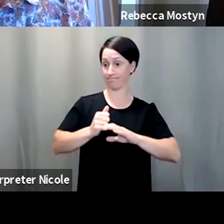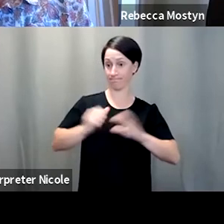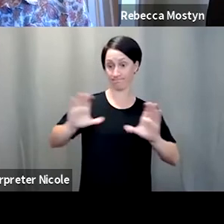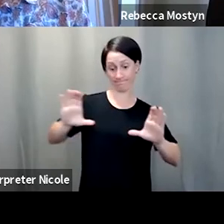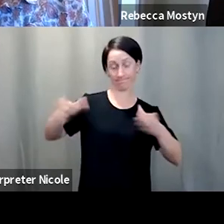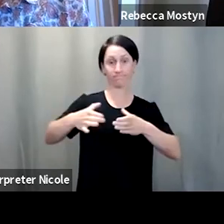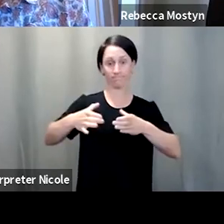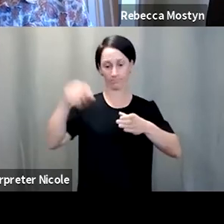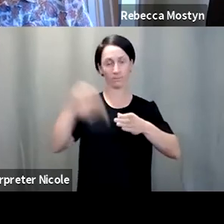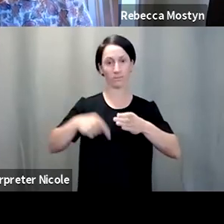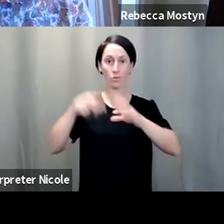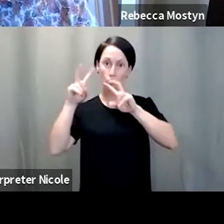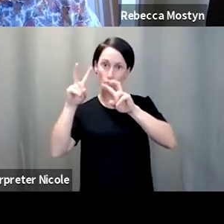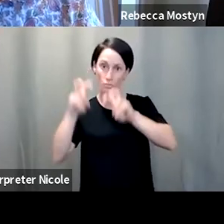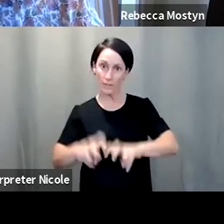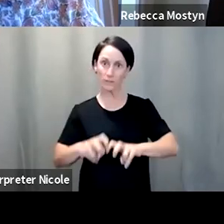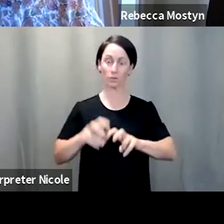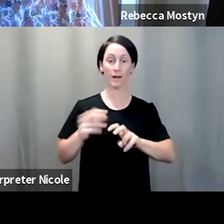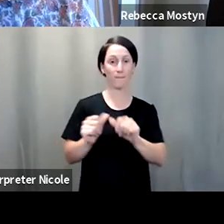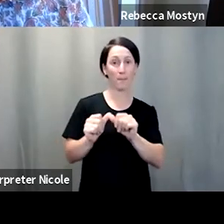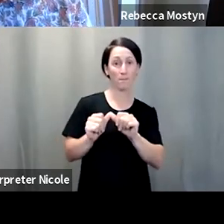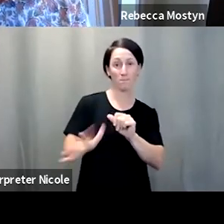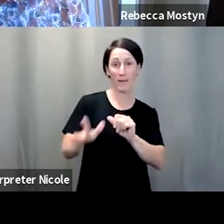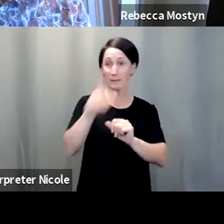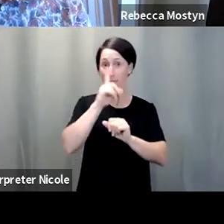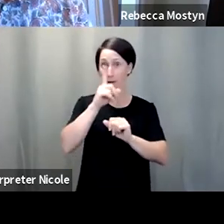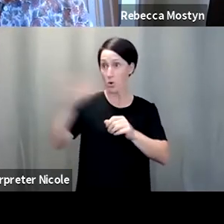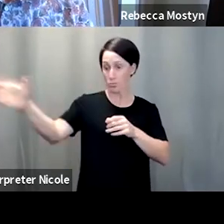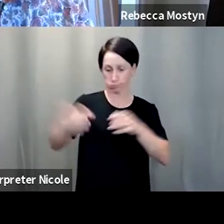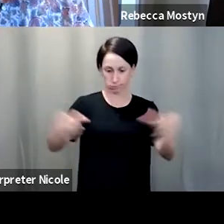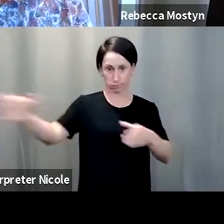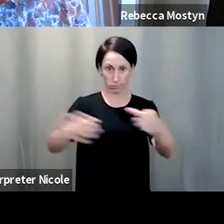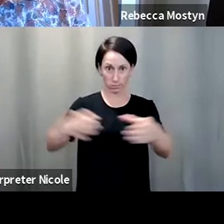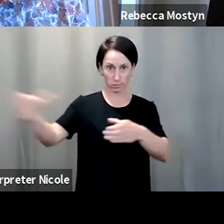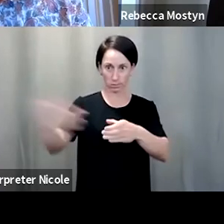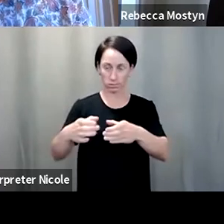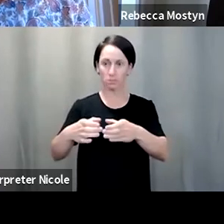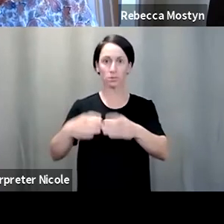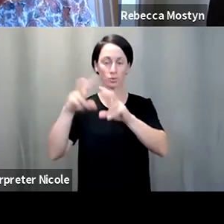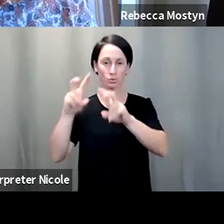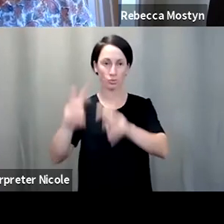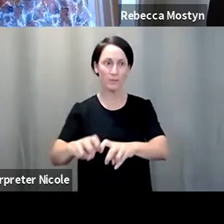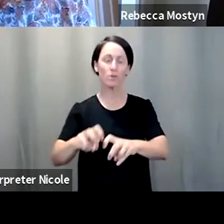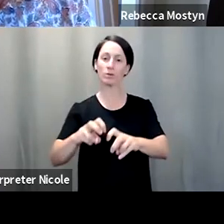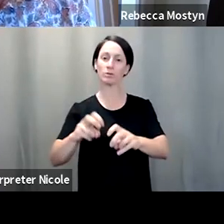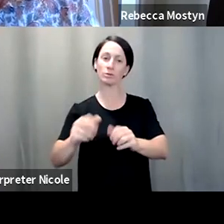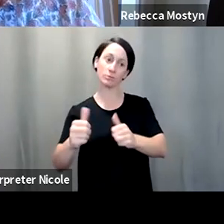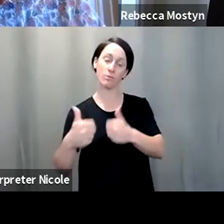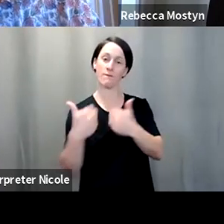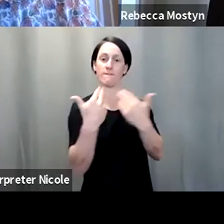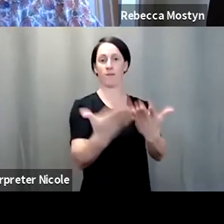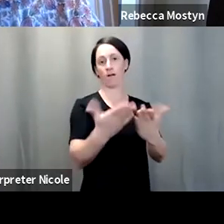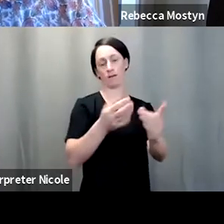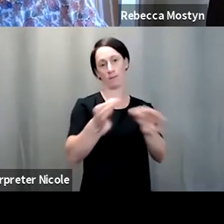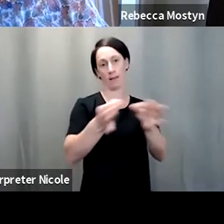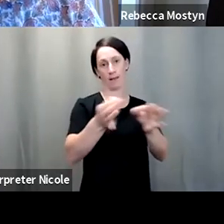country, and address these needs. And it is, Rebecca, when I called our federal arts agency